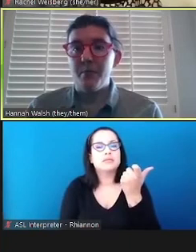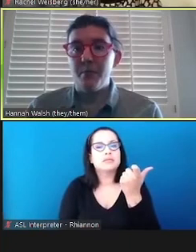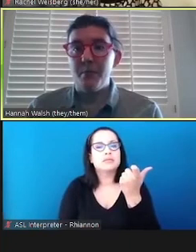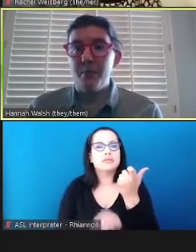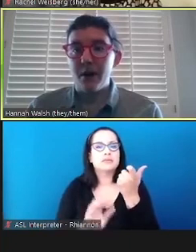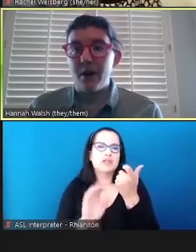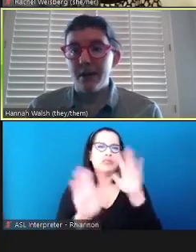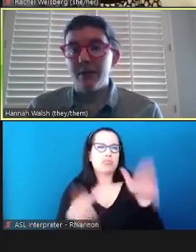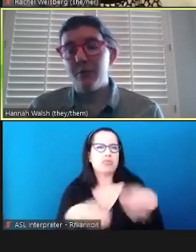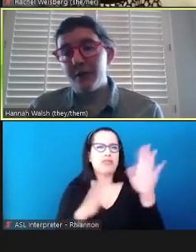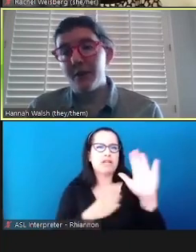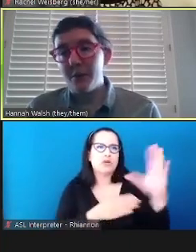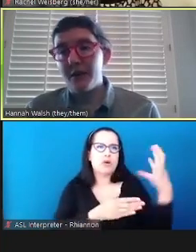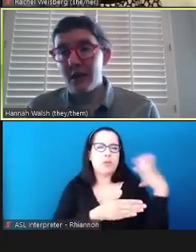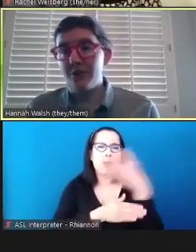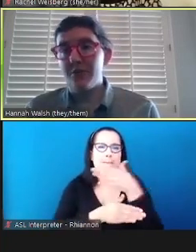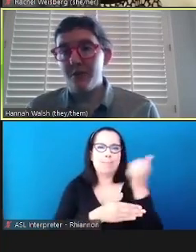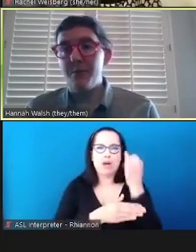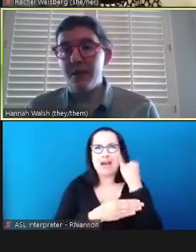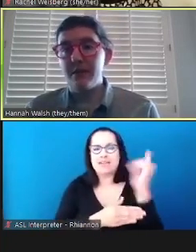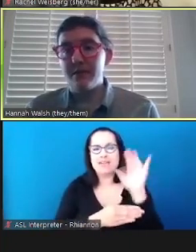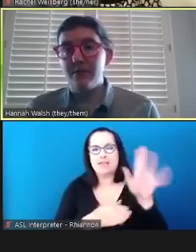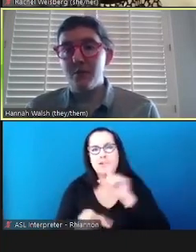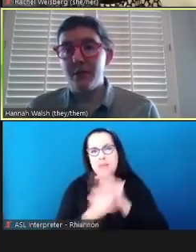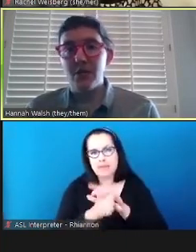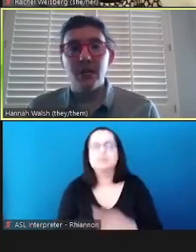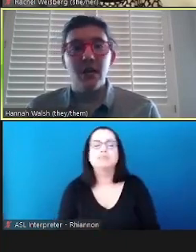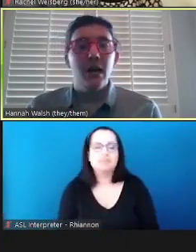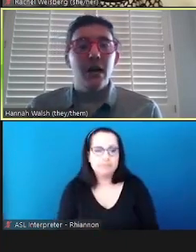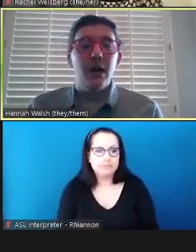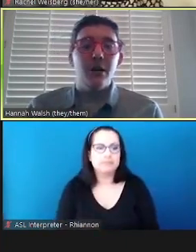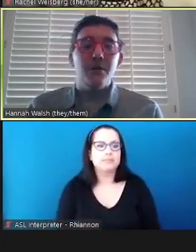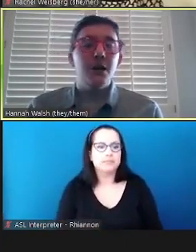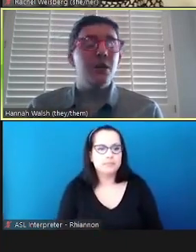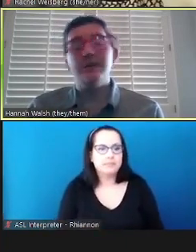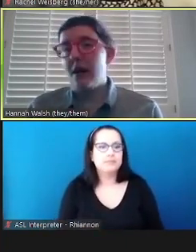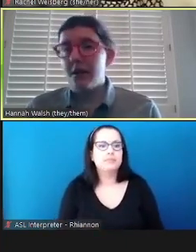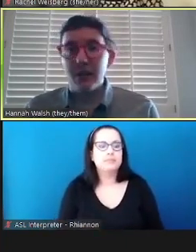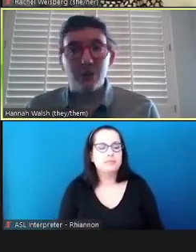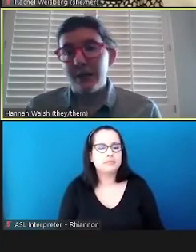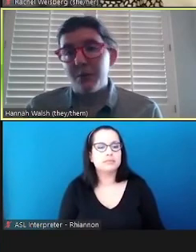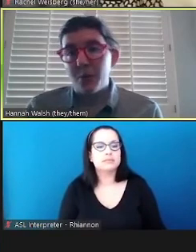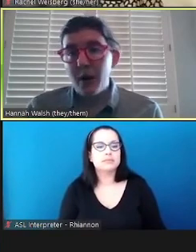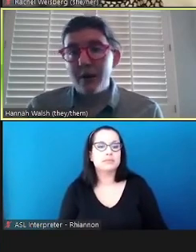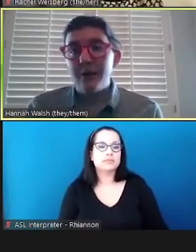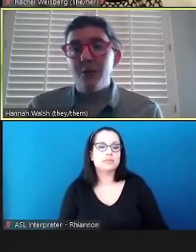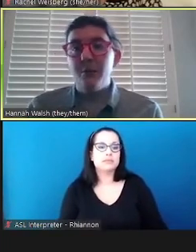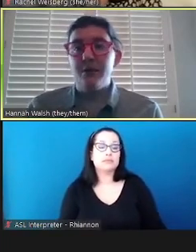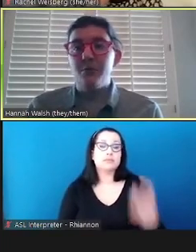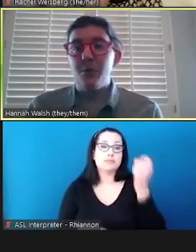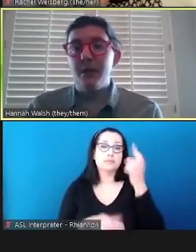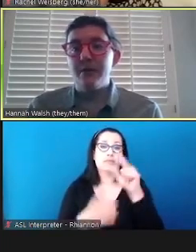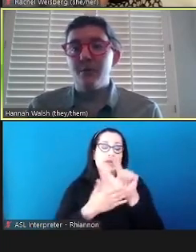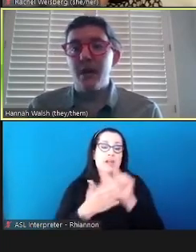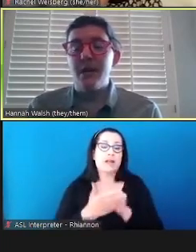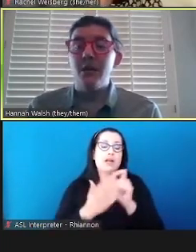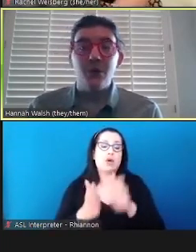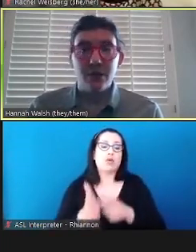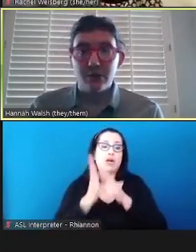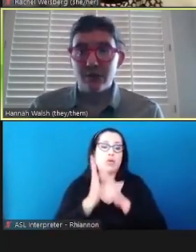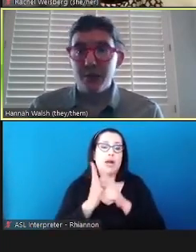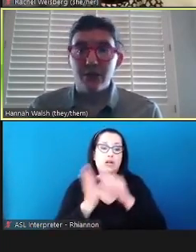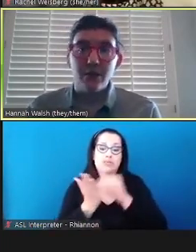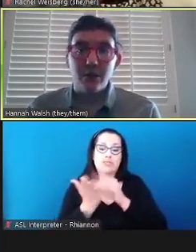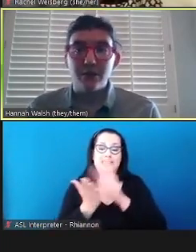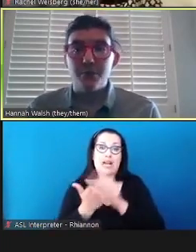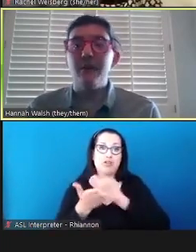a better idea of what their obligations may be in this situation. It's not legally required that you put this request in writing. You can